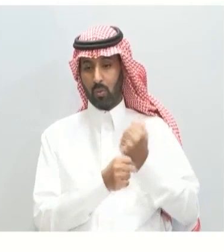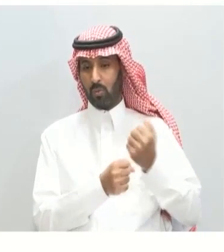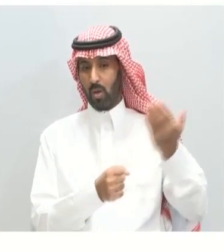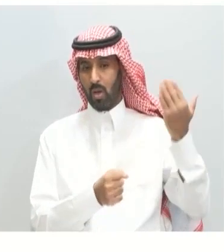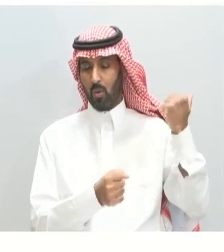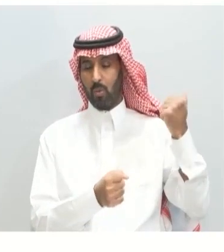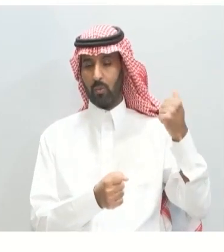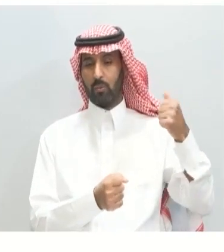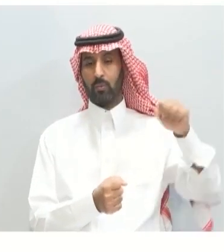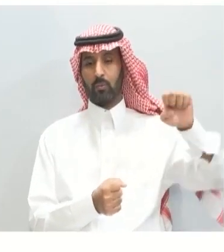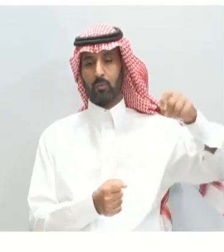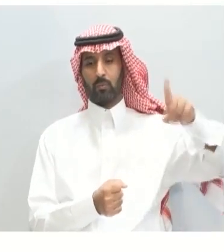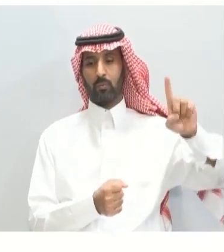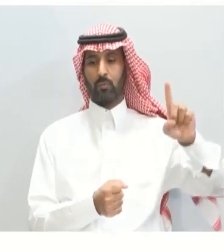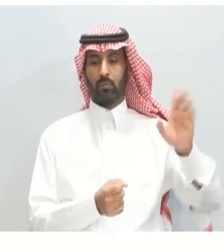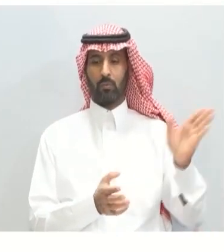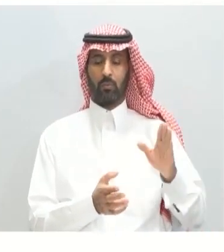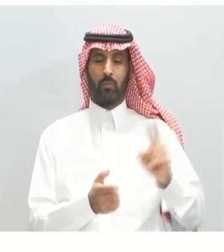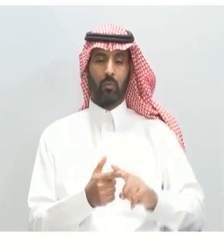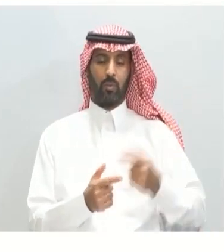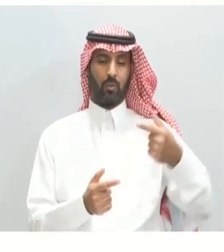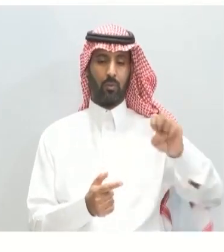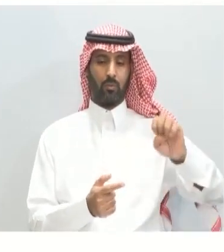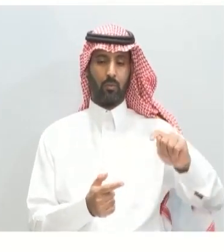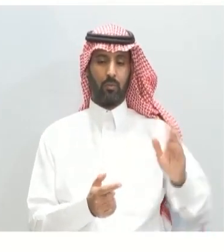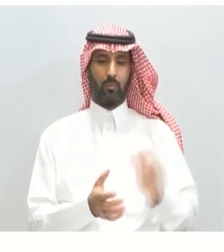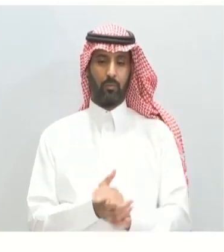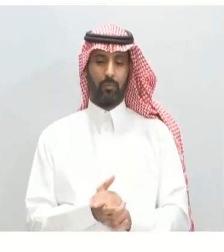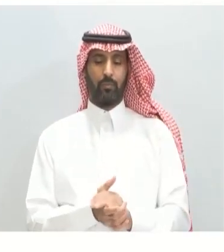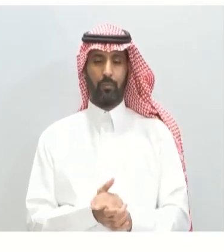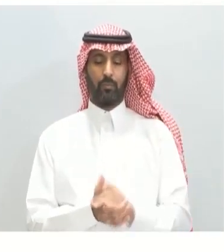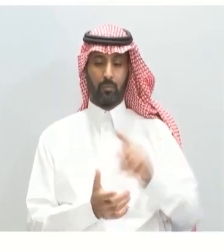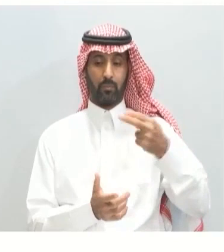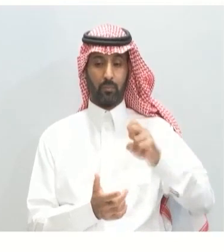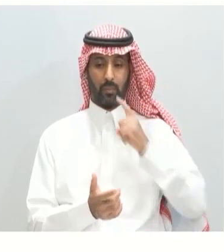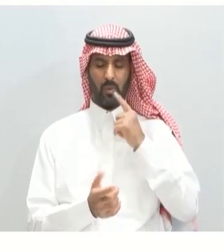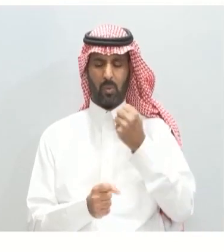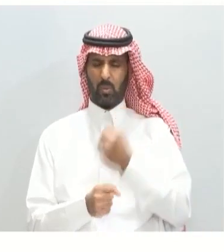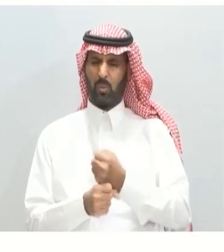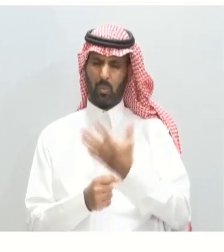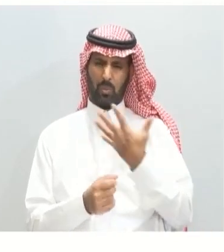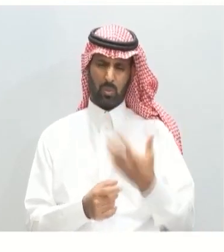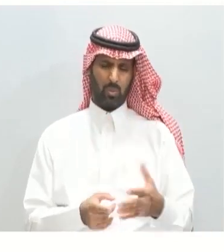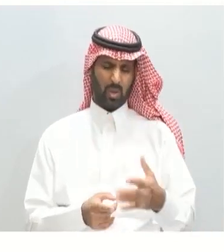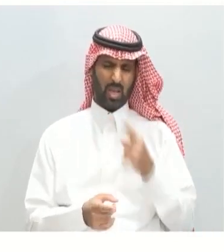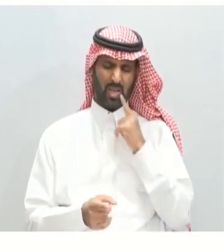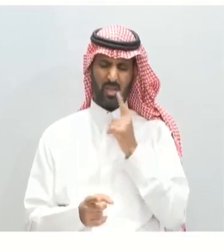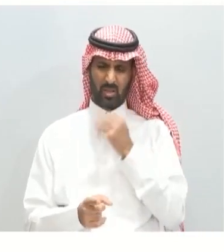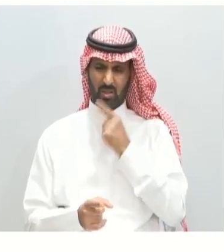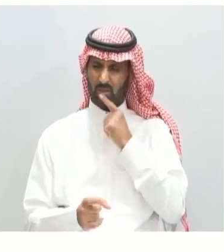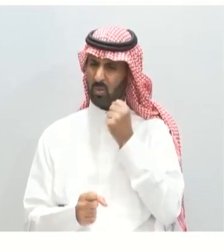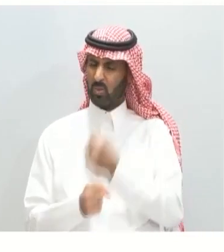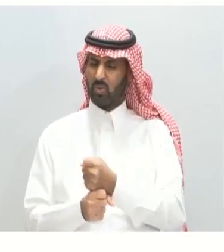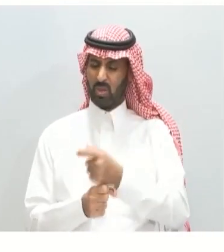past participle, and the comparative. So here, I get impatient when I have to wait